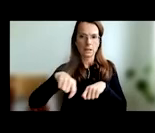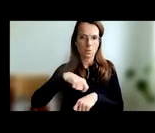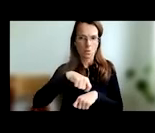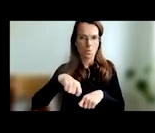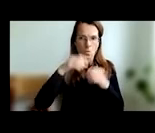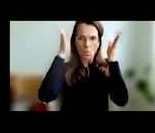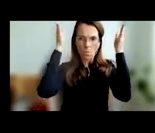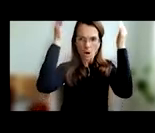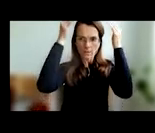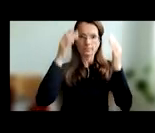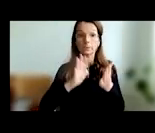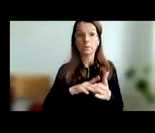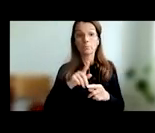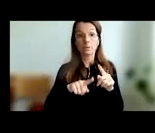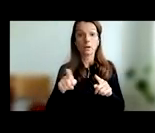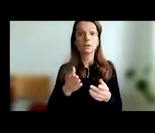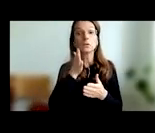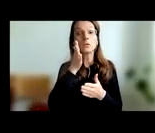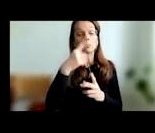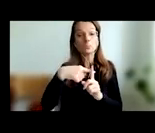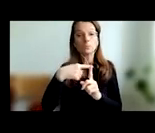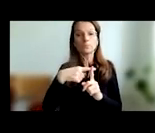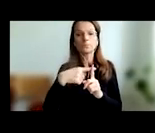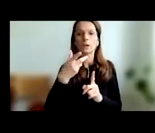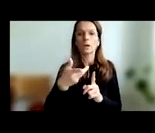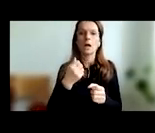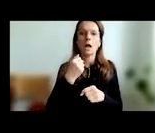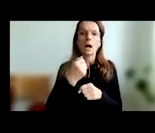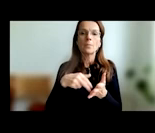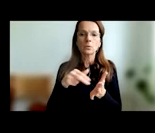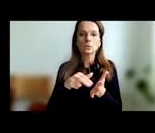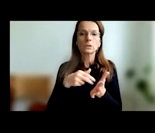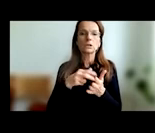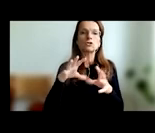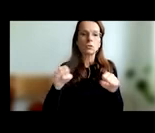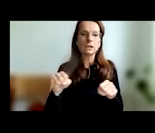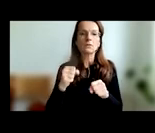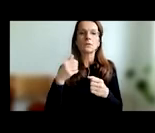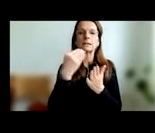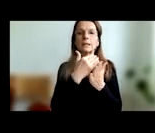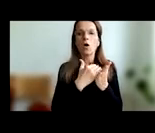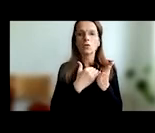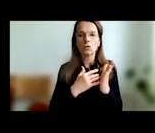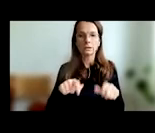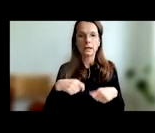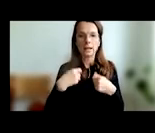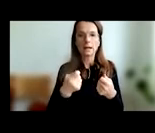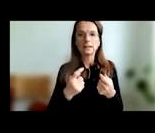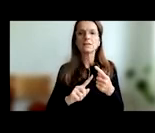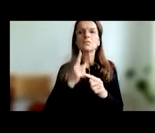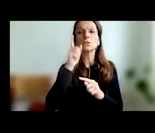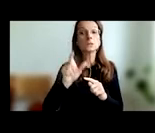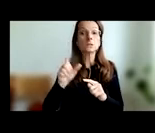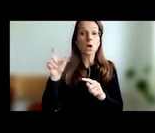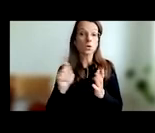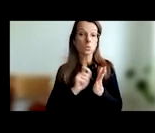qualifications, such as drivers, welders, and so on. Some professions had a clear positive growth